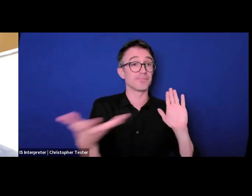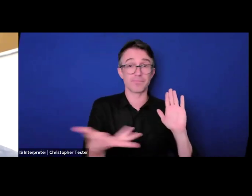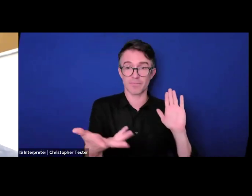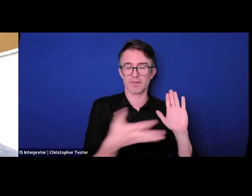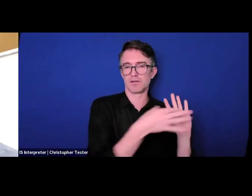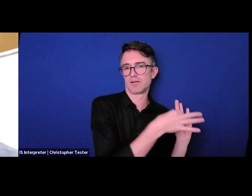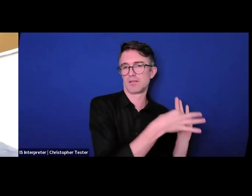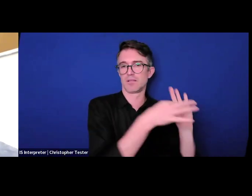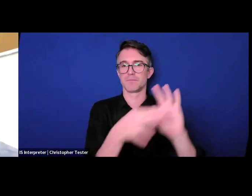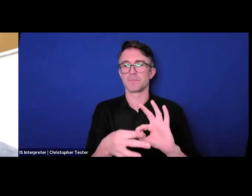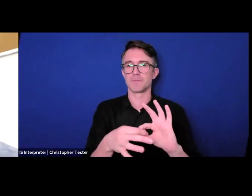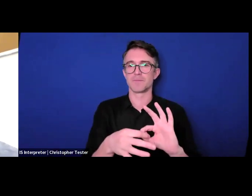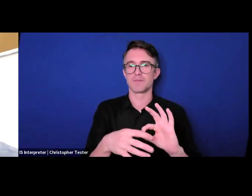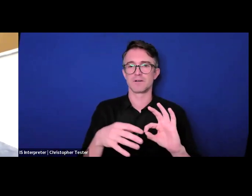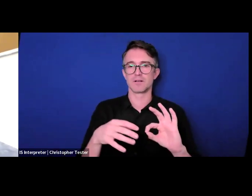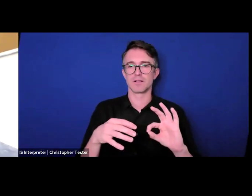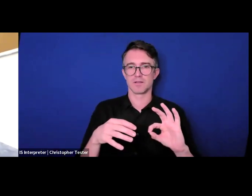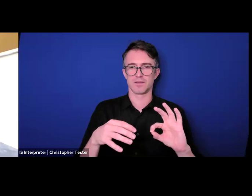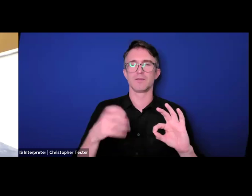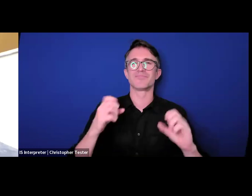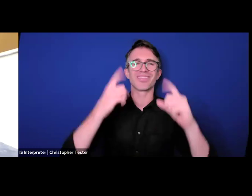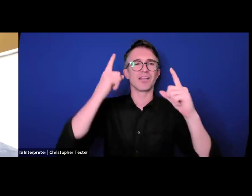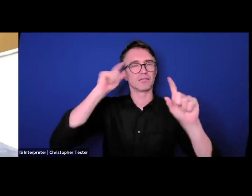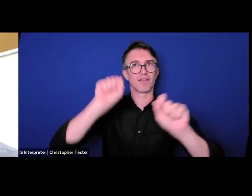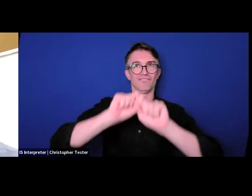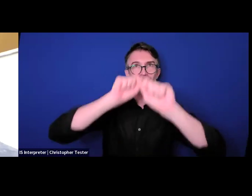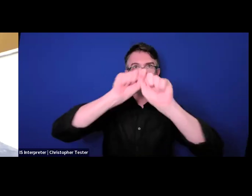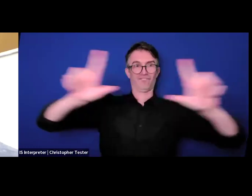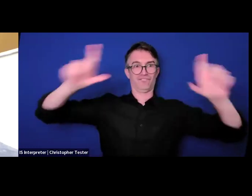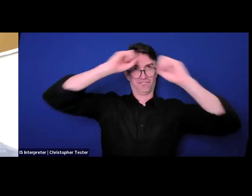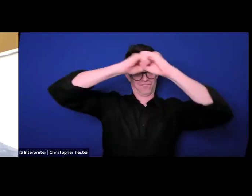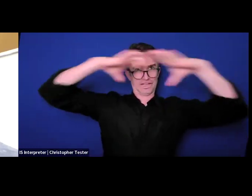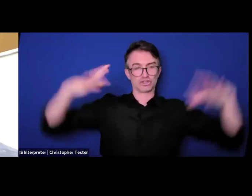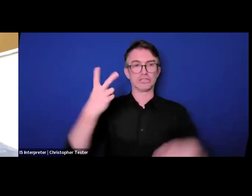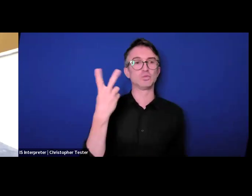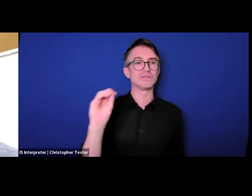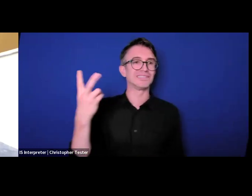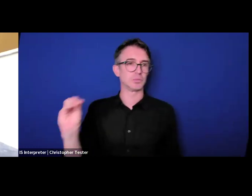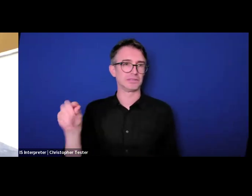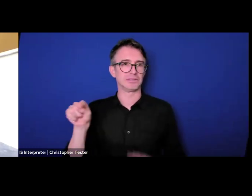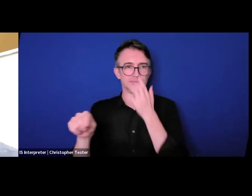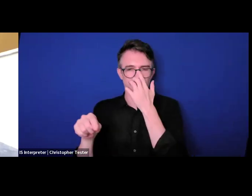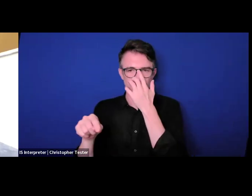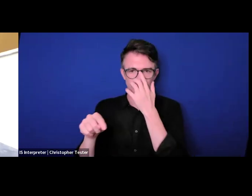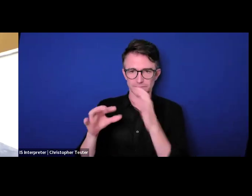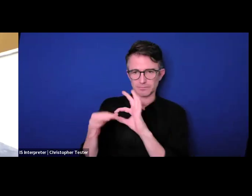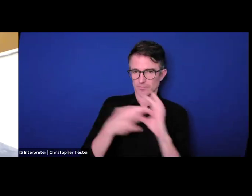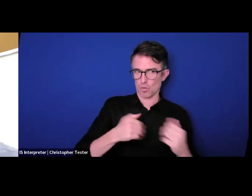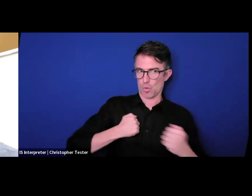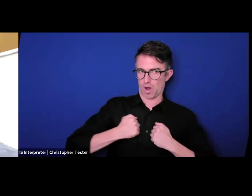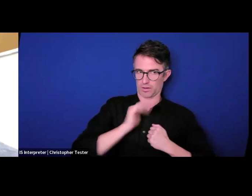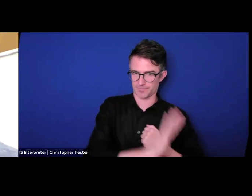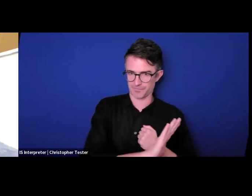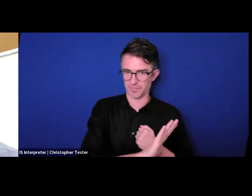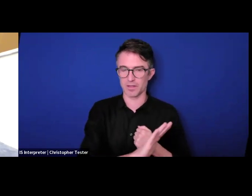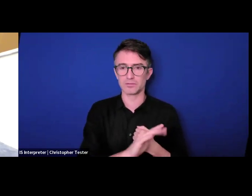But when this program was introduced, it was really very small. It had only 3